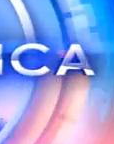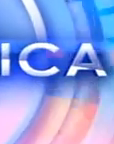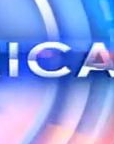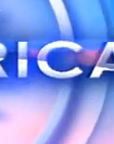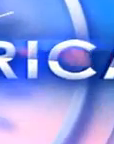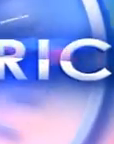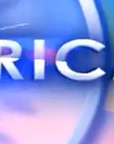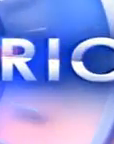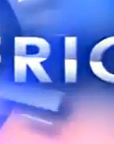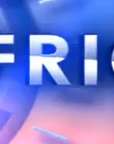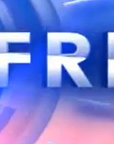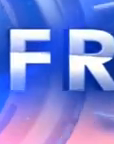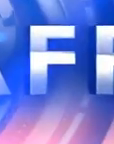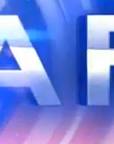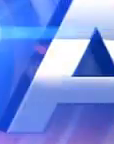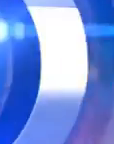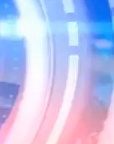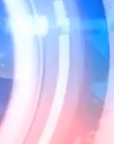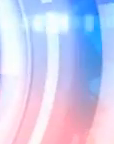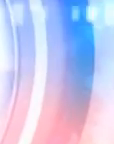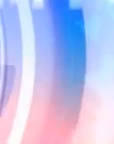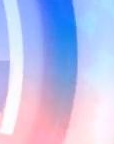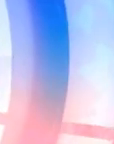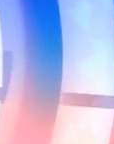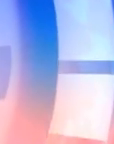Zoom into Africa.